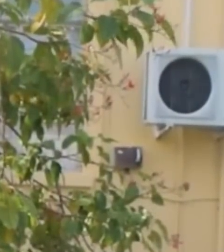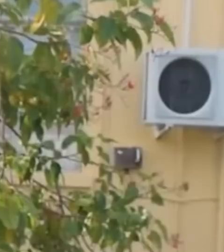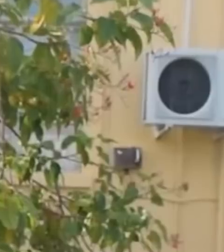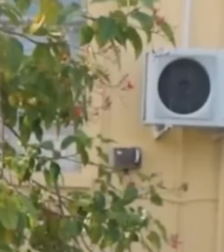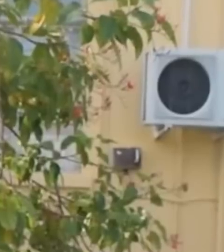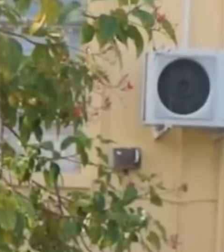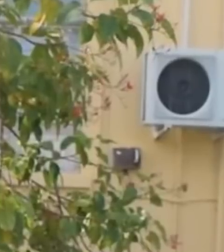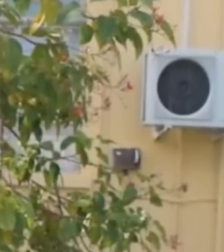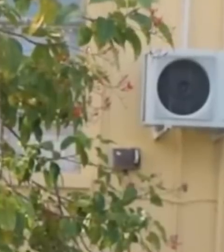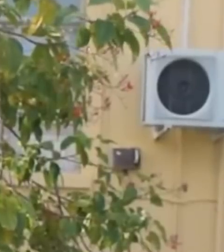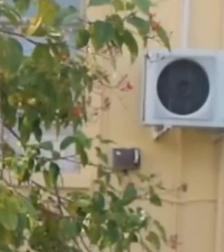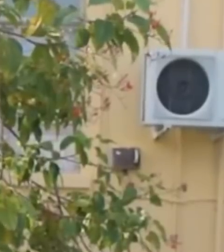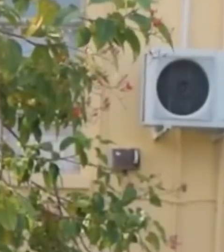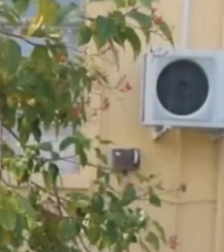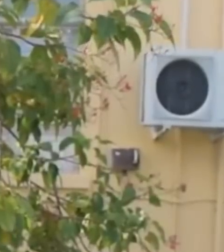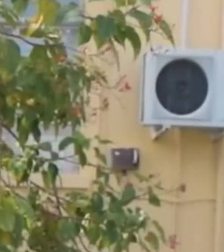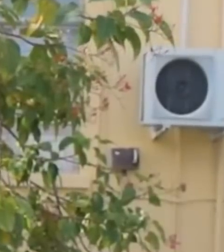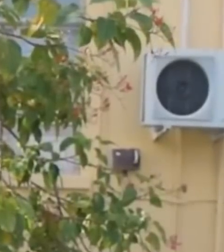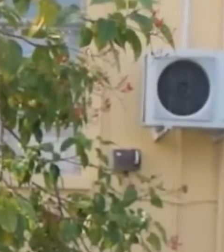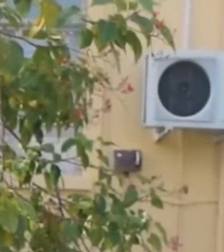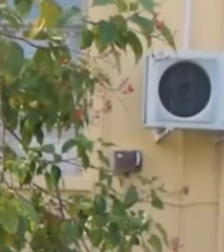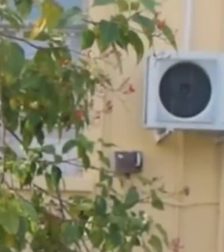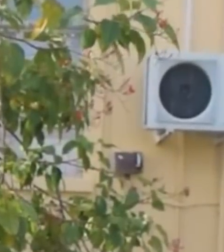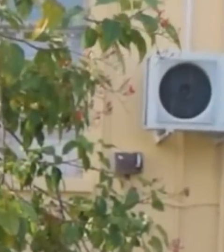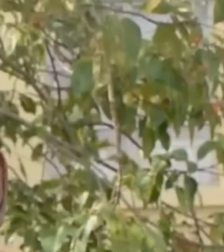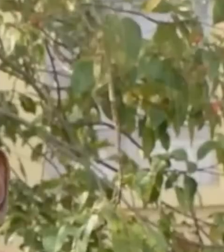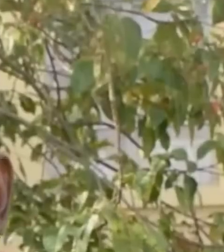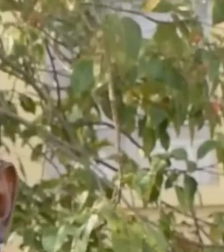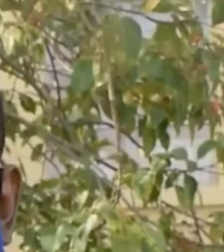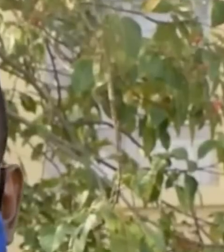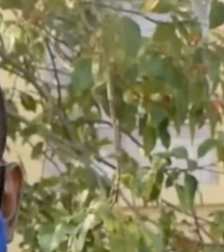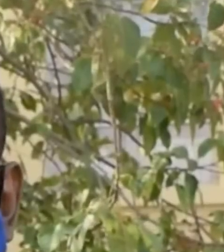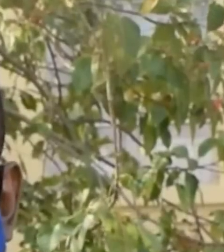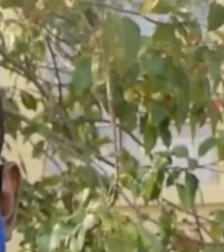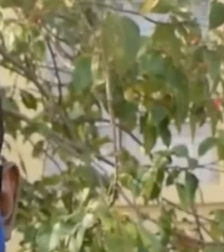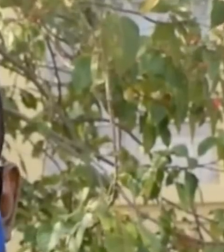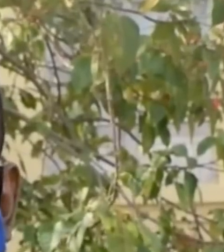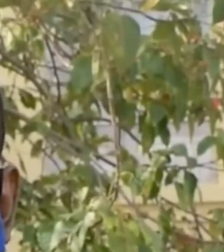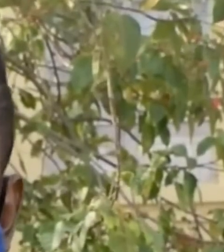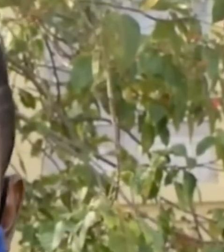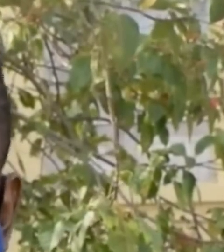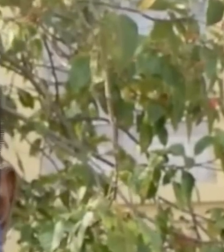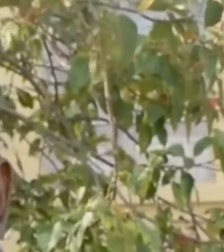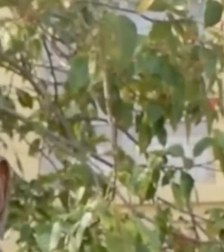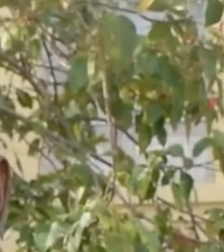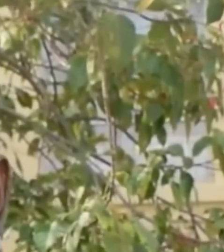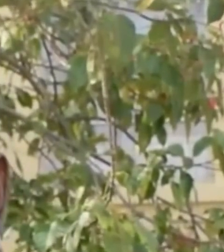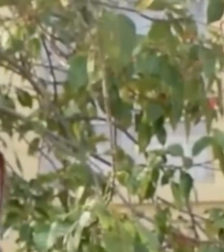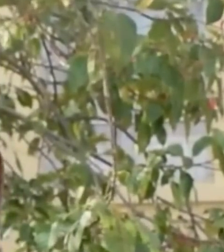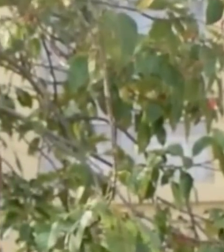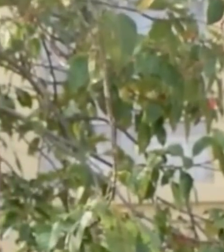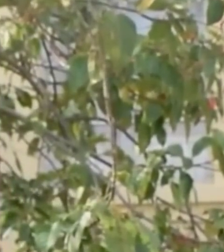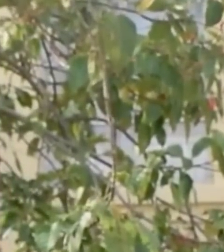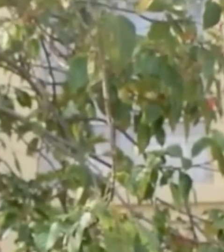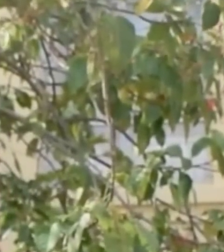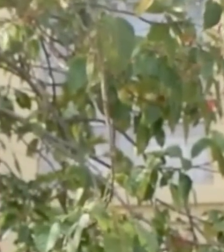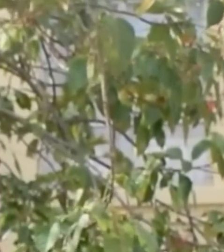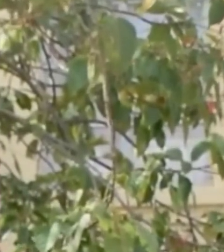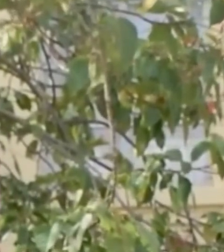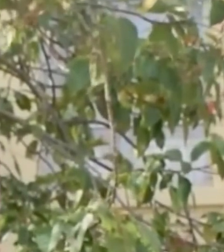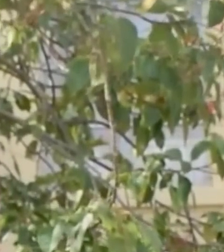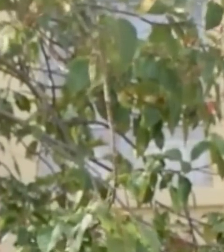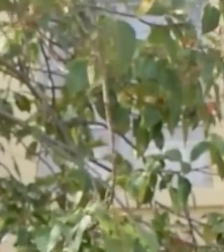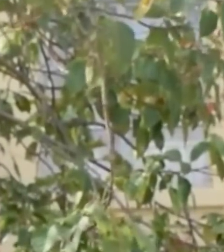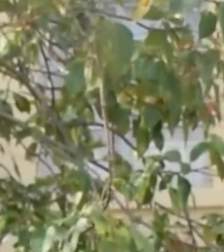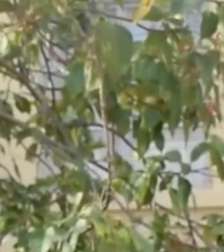being admitted to the COVID ward. Less people, we have to done more better for we.